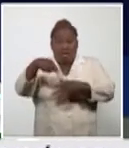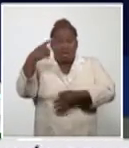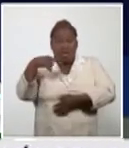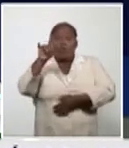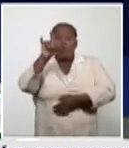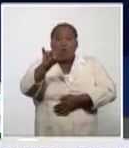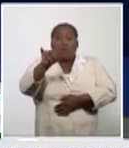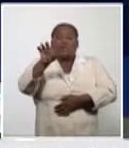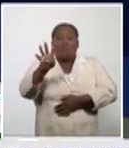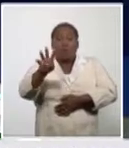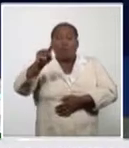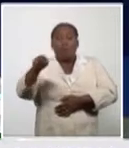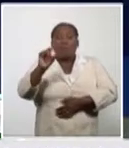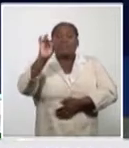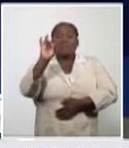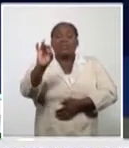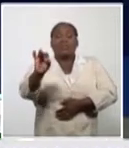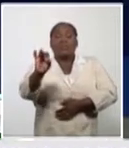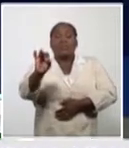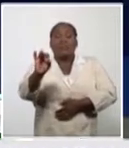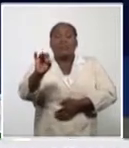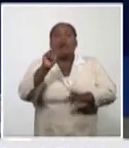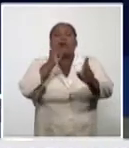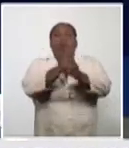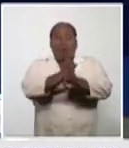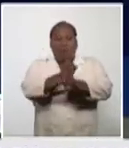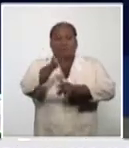94.7%, are contacts of previously diagnosed cases.